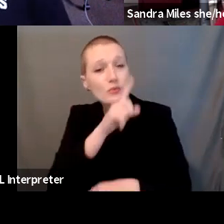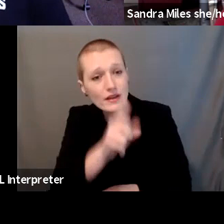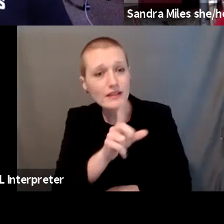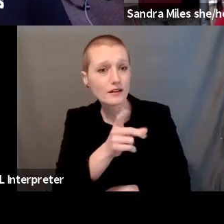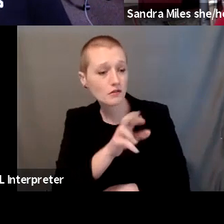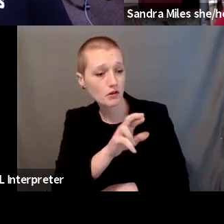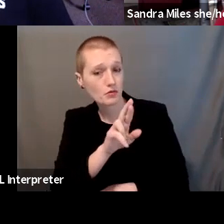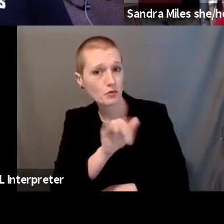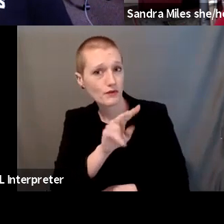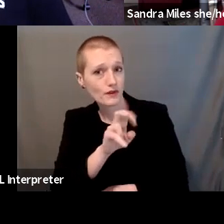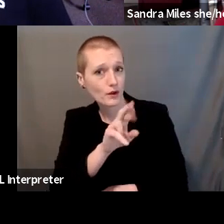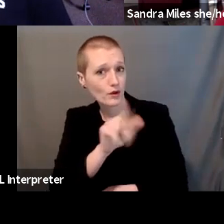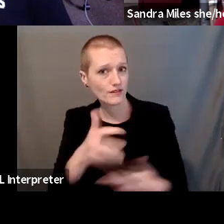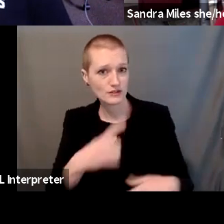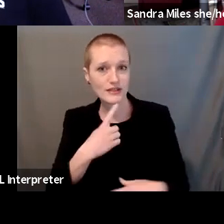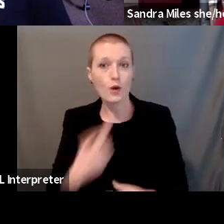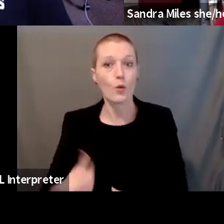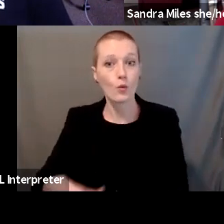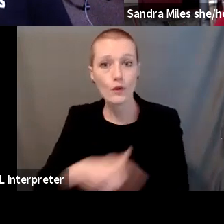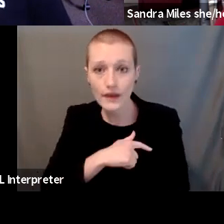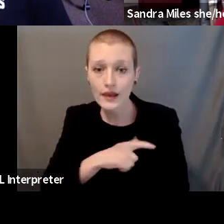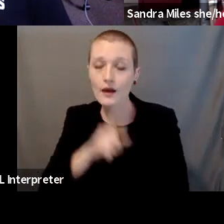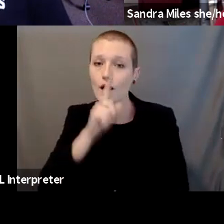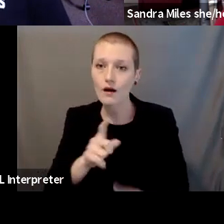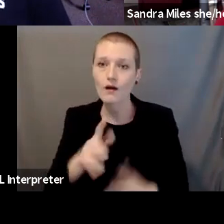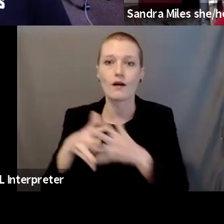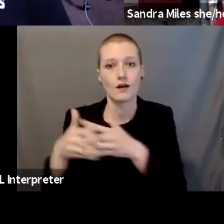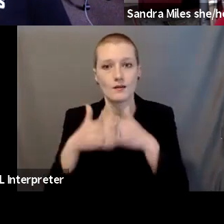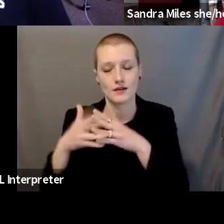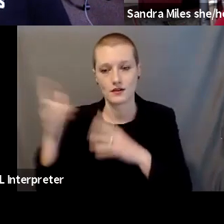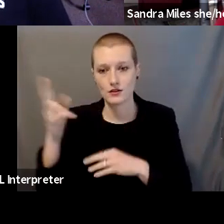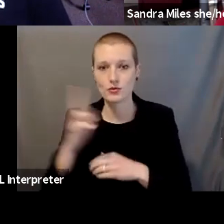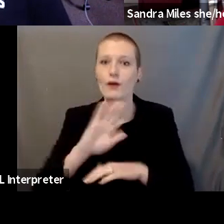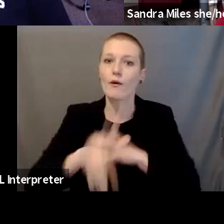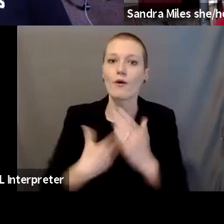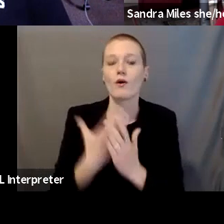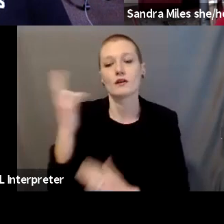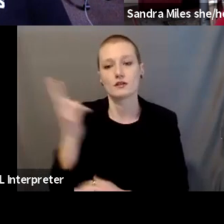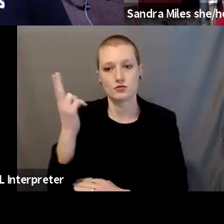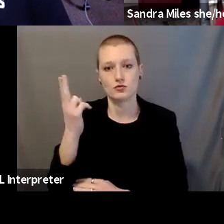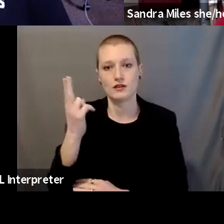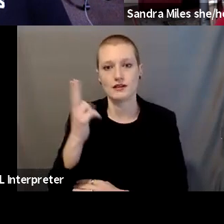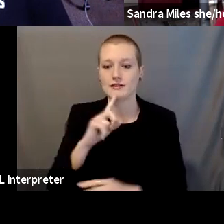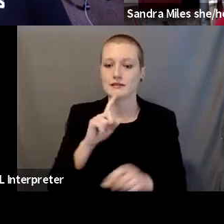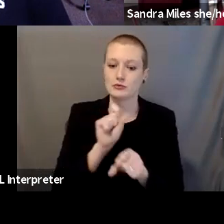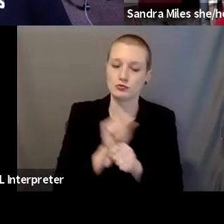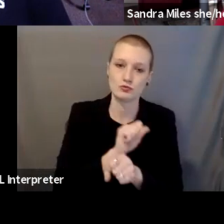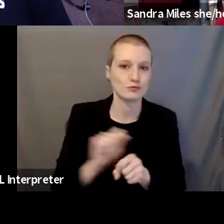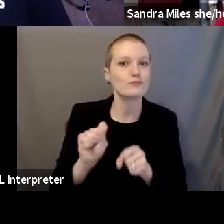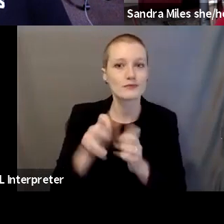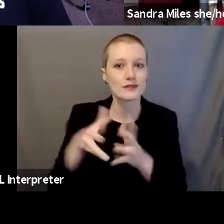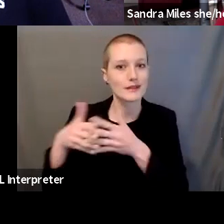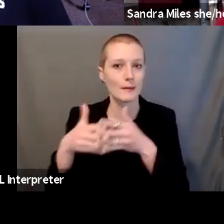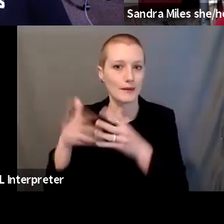are American history. All history is American history. I think that what this does in terms